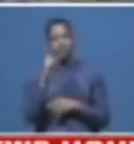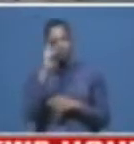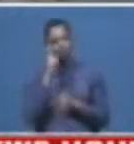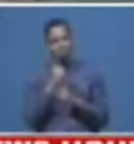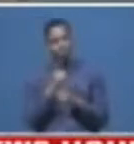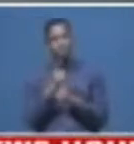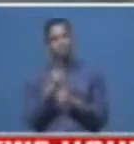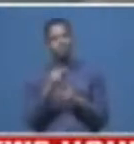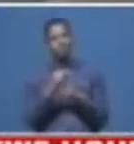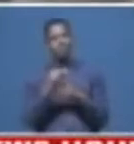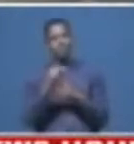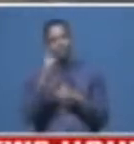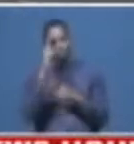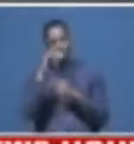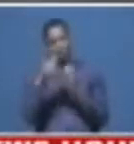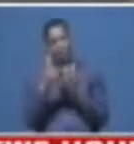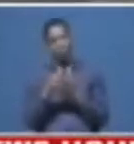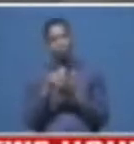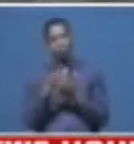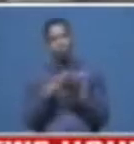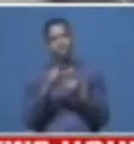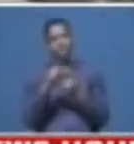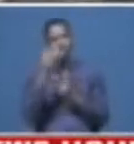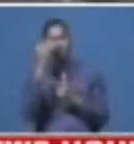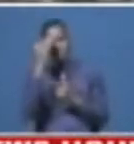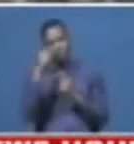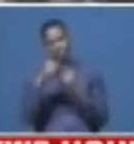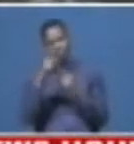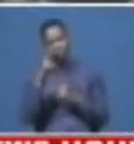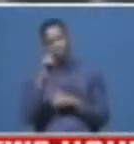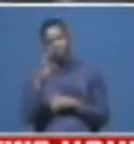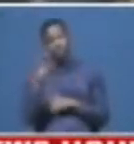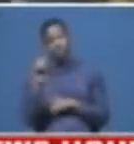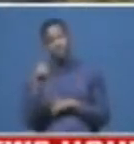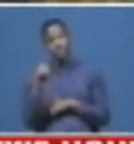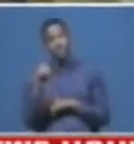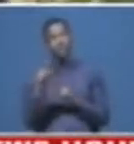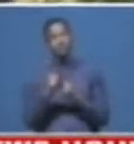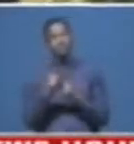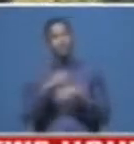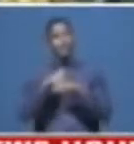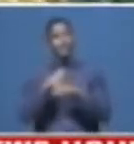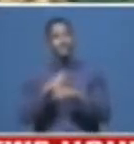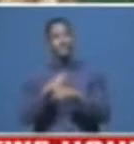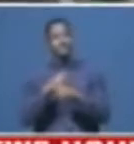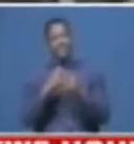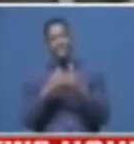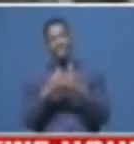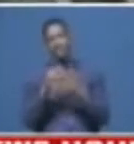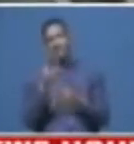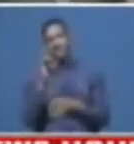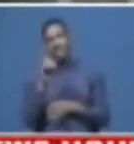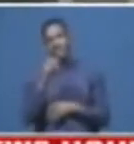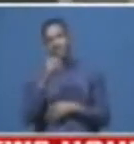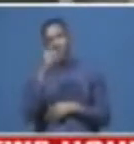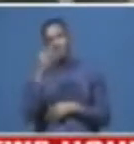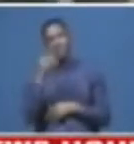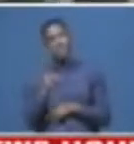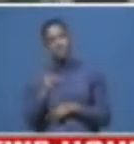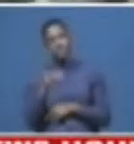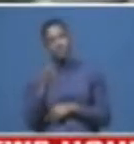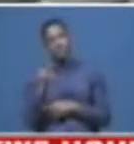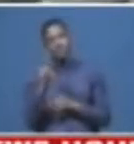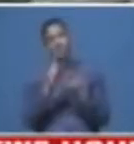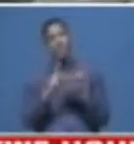treatment to all cases diagnosed by 2020, while protecting at least 80% of